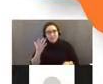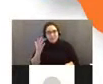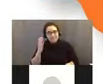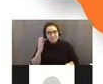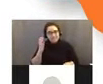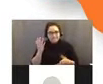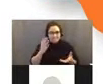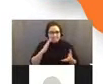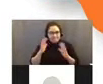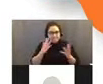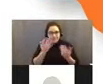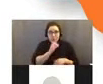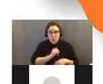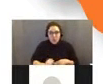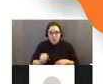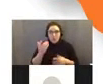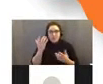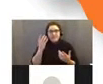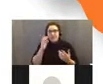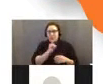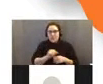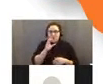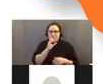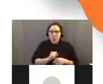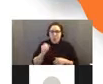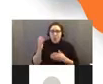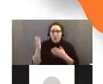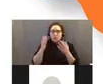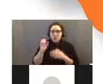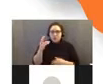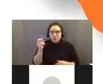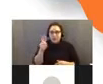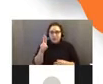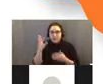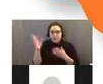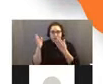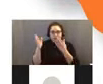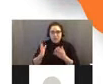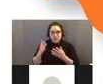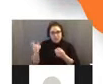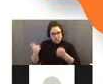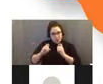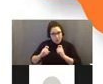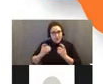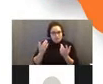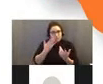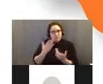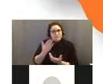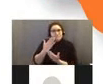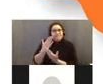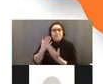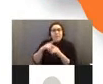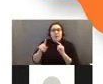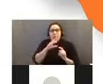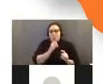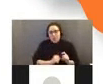little outdated. We used an outdated server that had been donated to us by someone who meant well, but it eventually got a little too old.